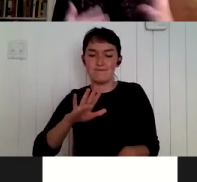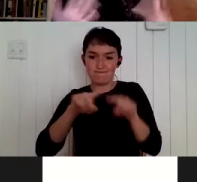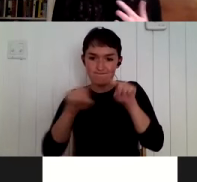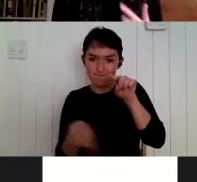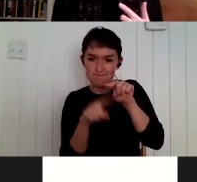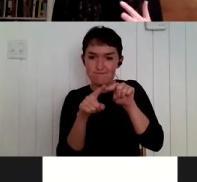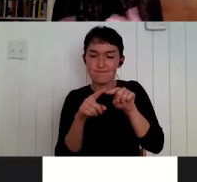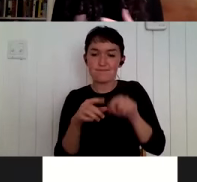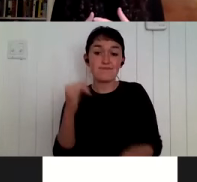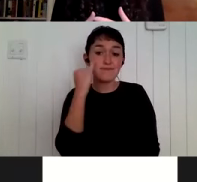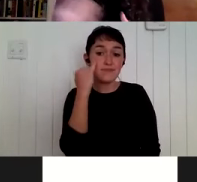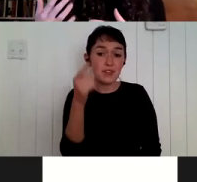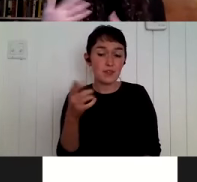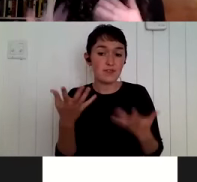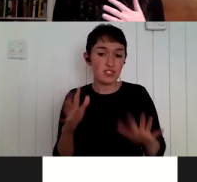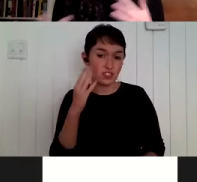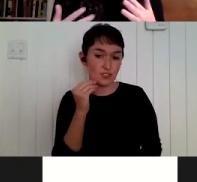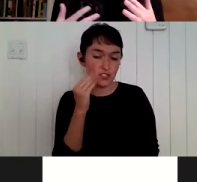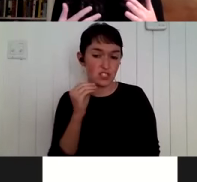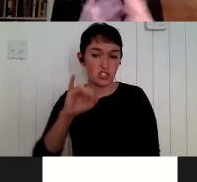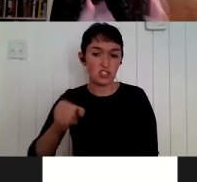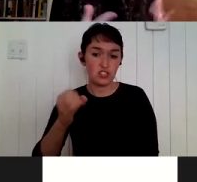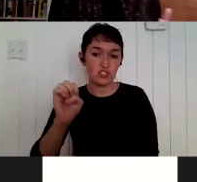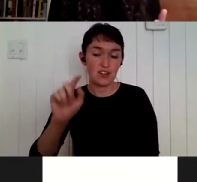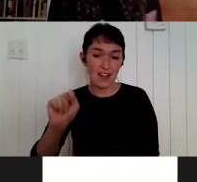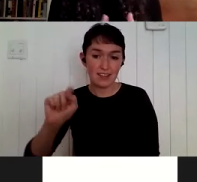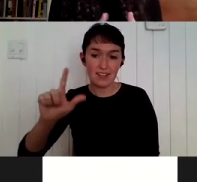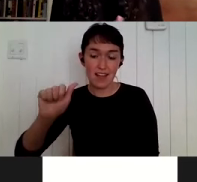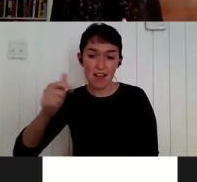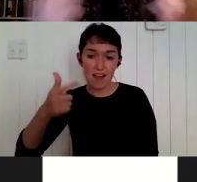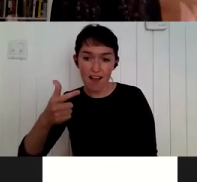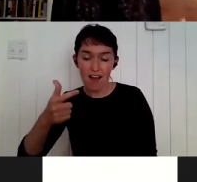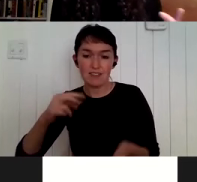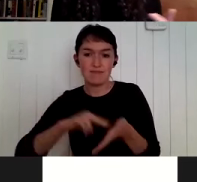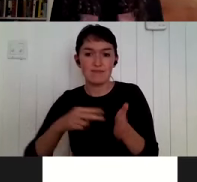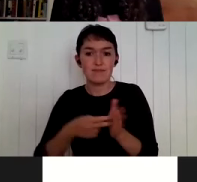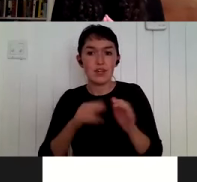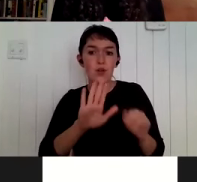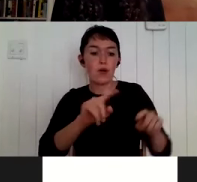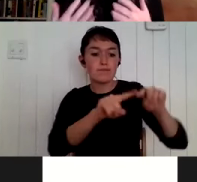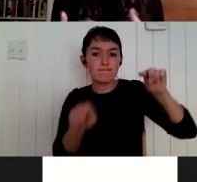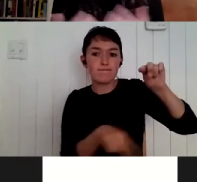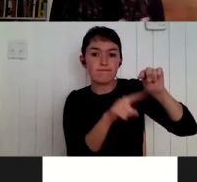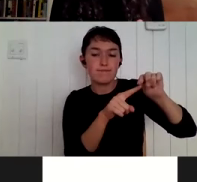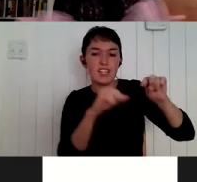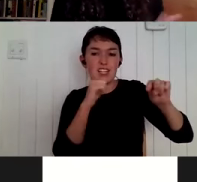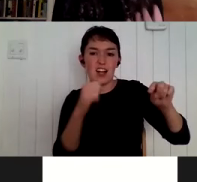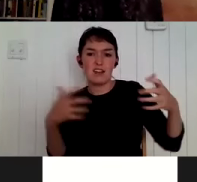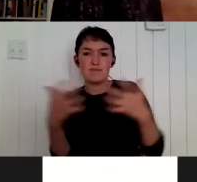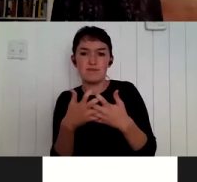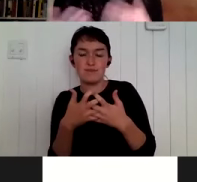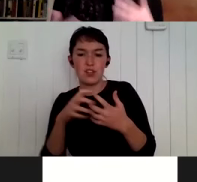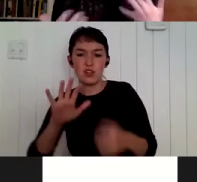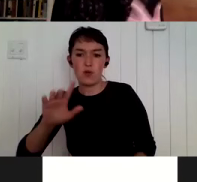when your circadian rhythm doesn't match to your new time zone. So once you've crossed time zones, and it takes time,